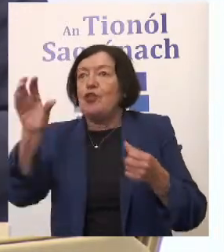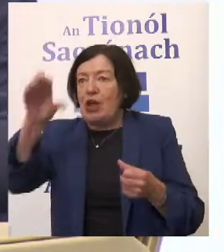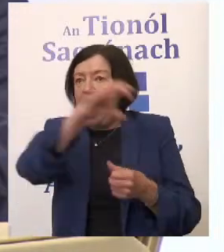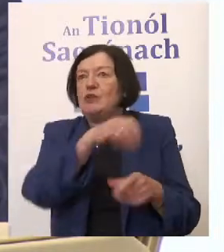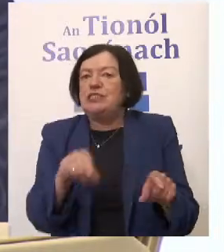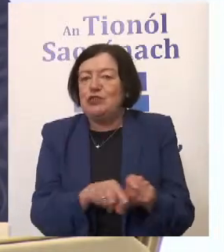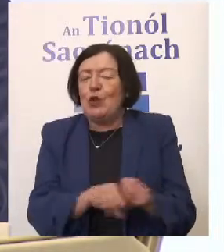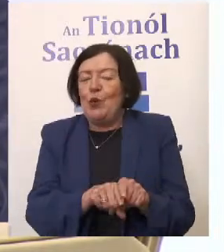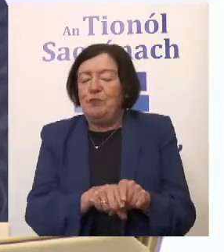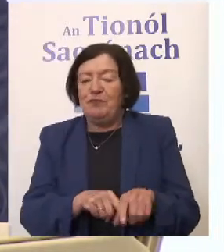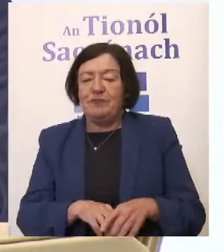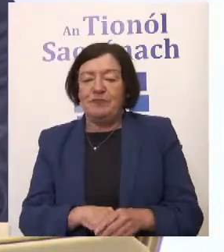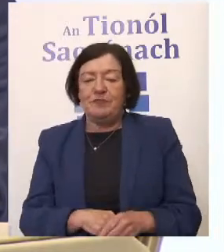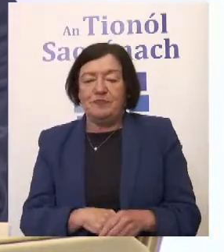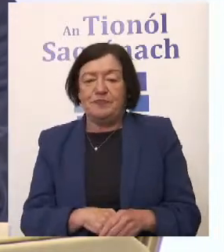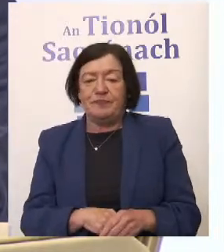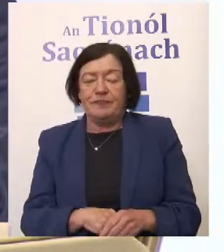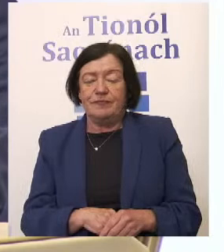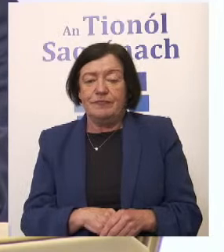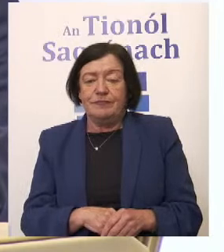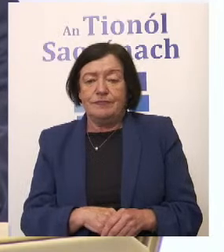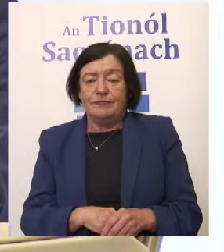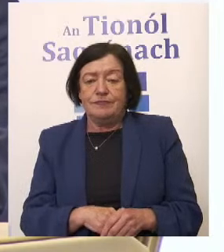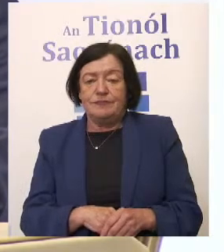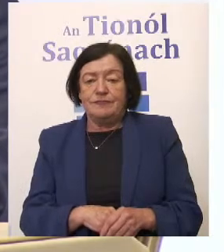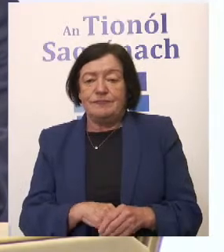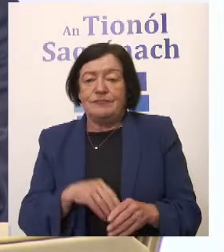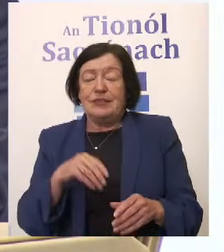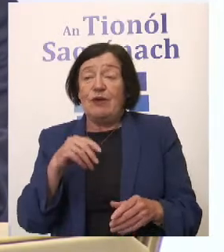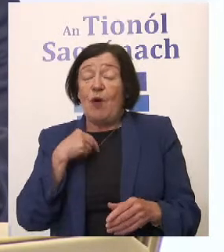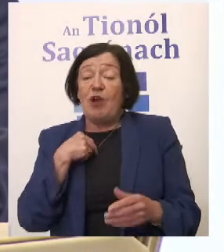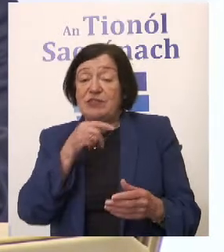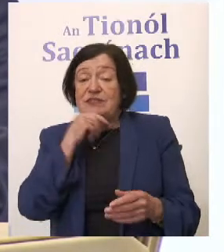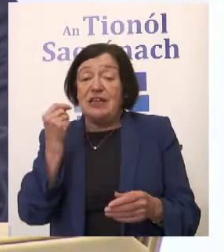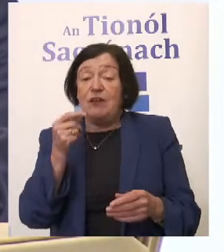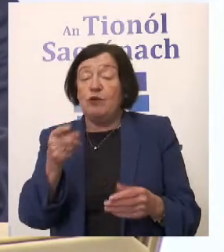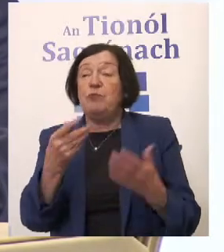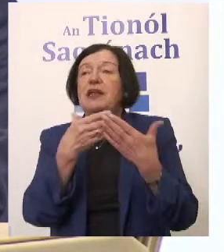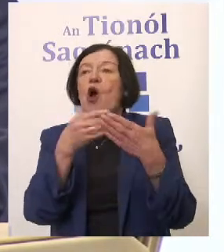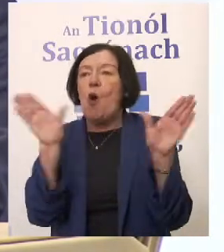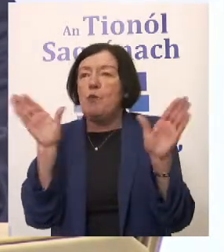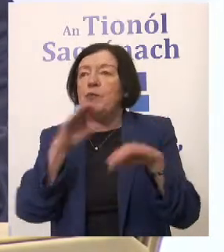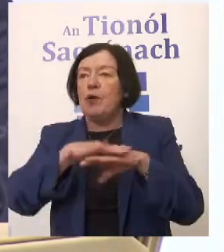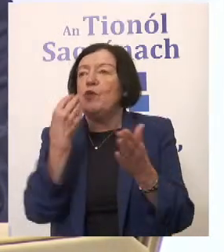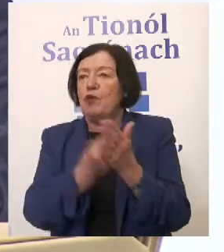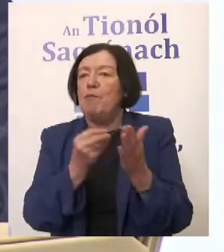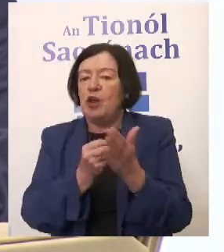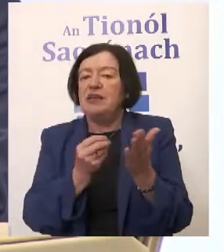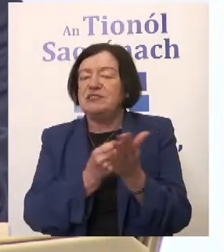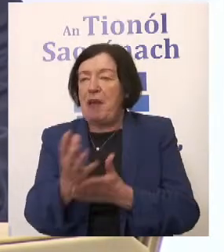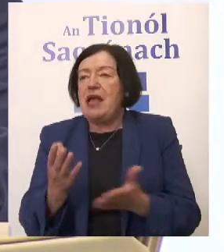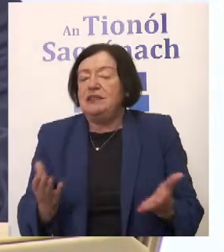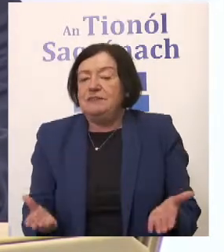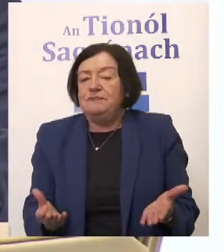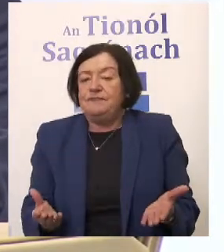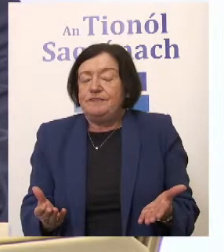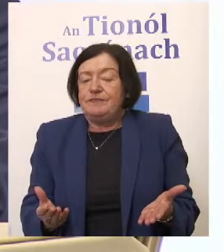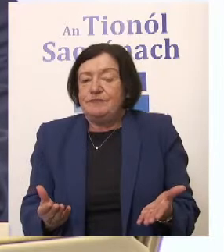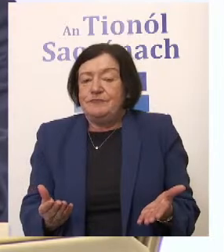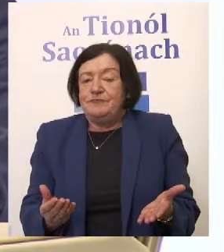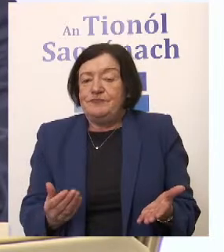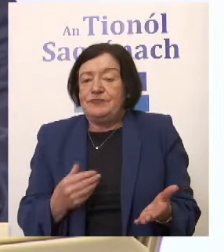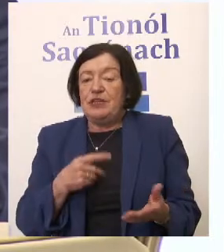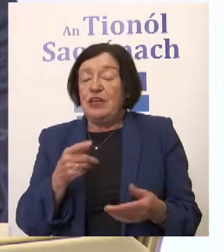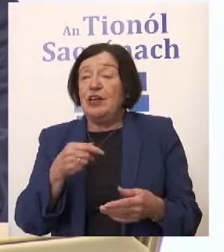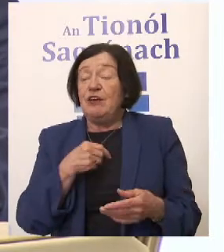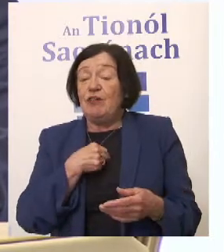well. So if the caveat I'd put would be transparency about where the money goes. And also, I think if